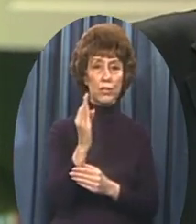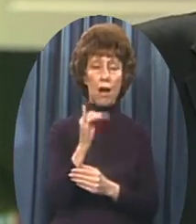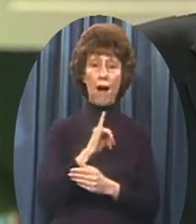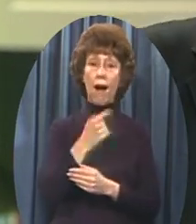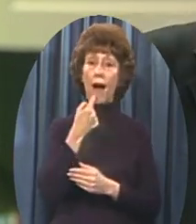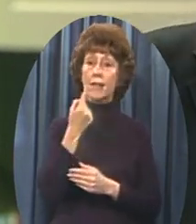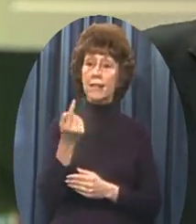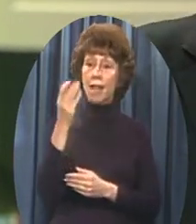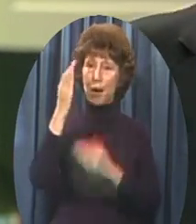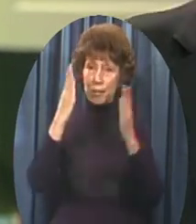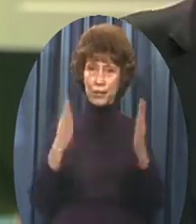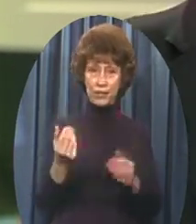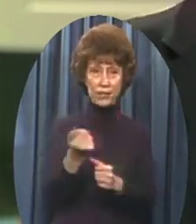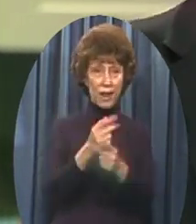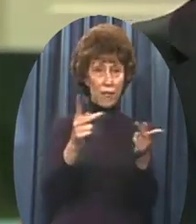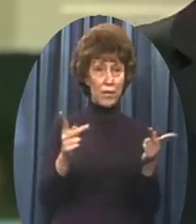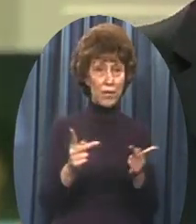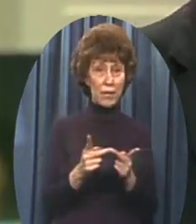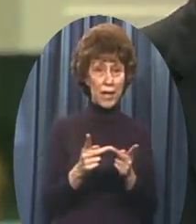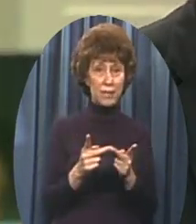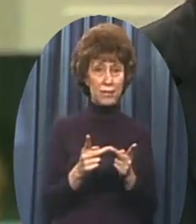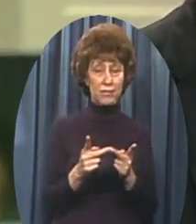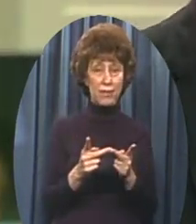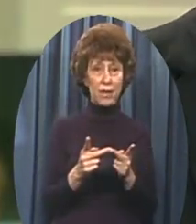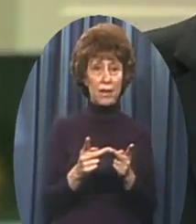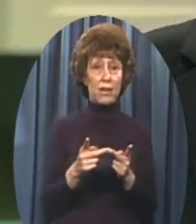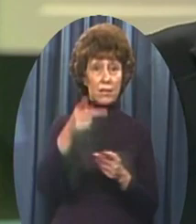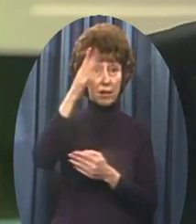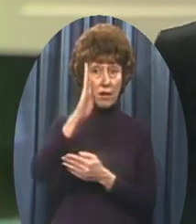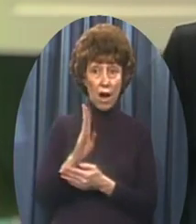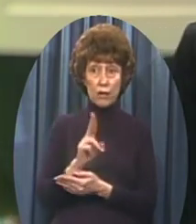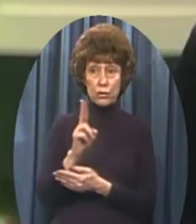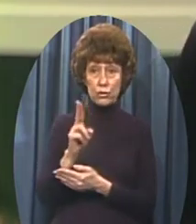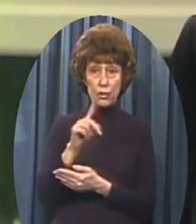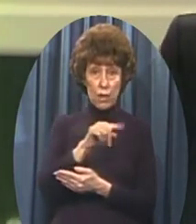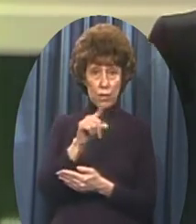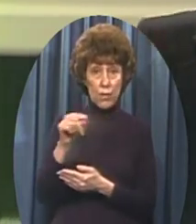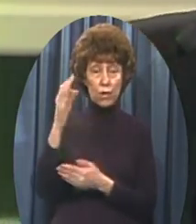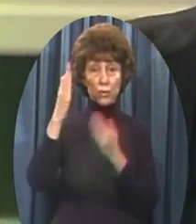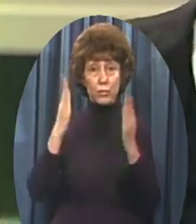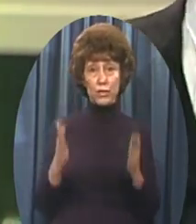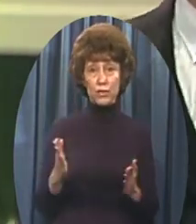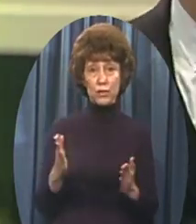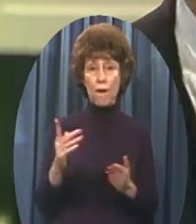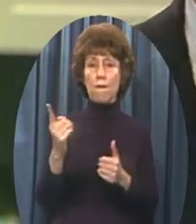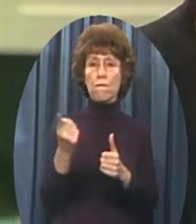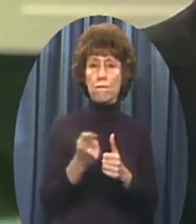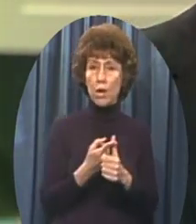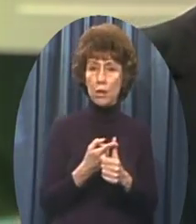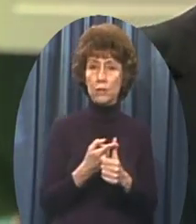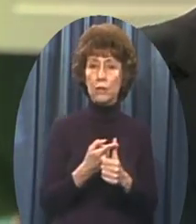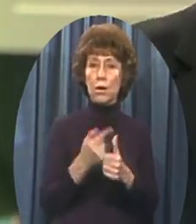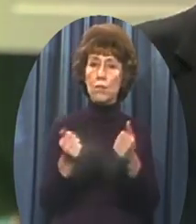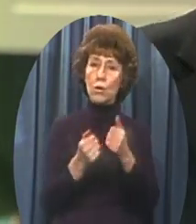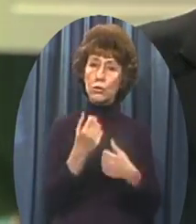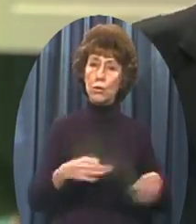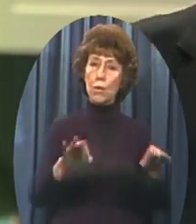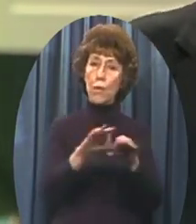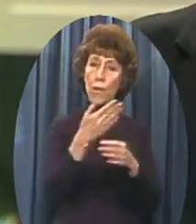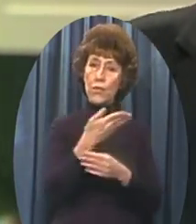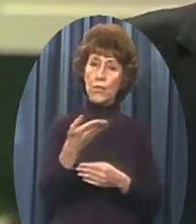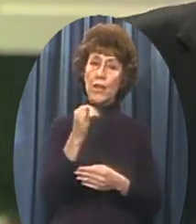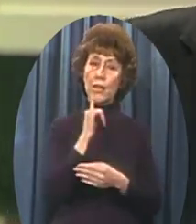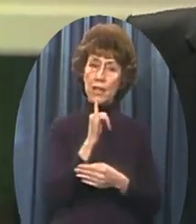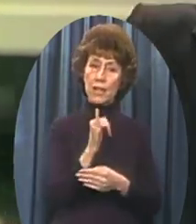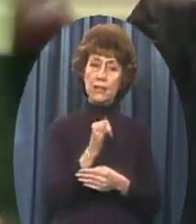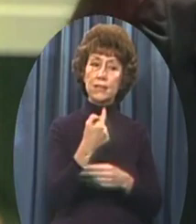using to help bring this nation not only to the awareness of the gospel, and that's first and foremost, getting people saved is always the main thing, but